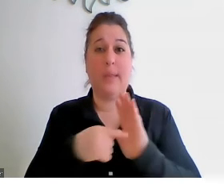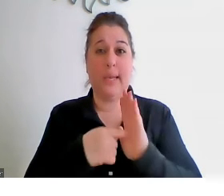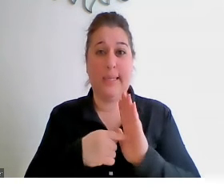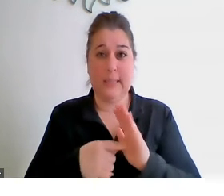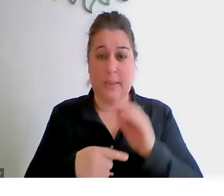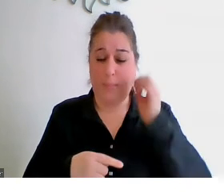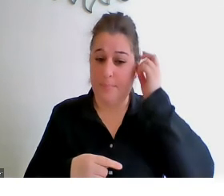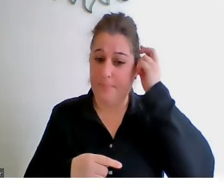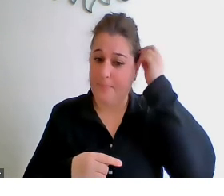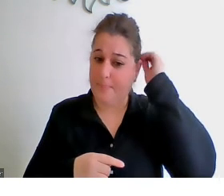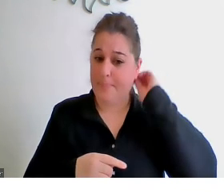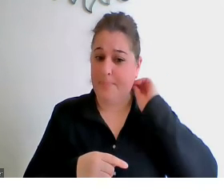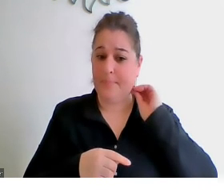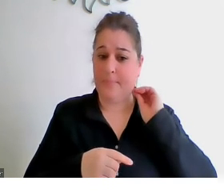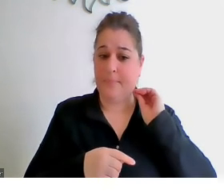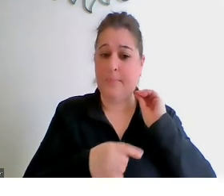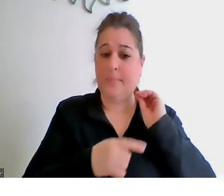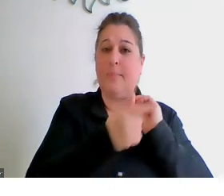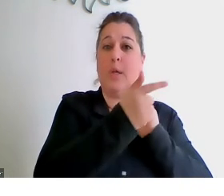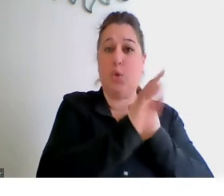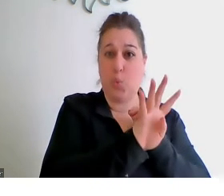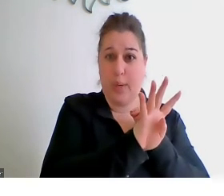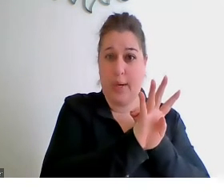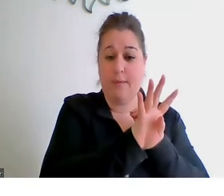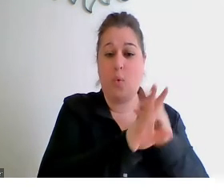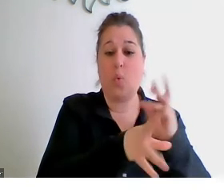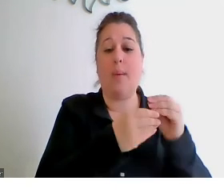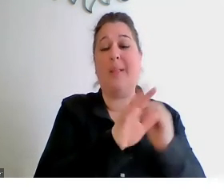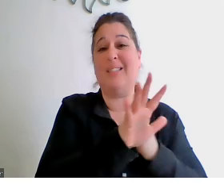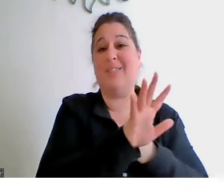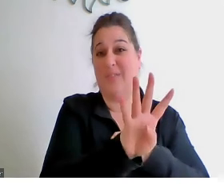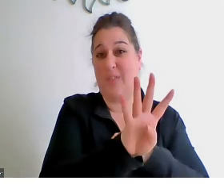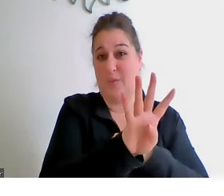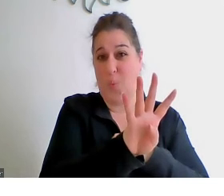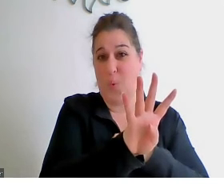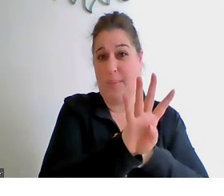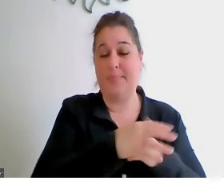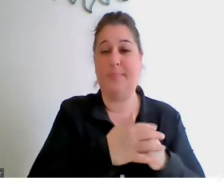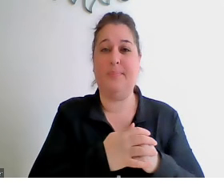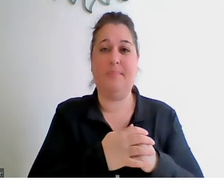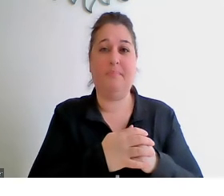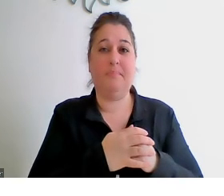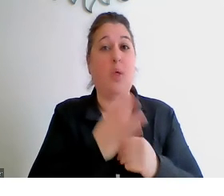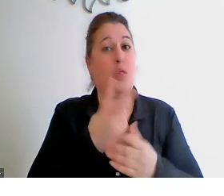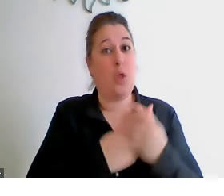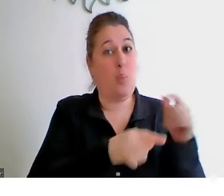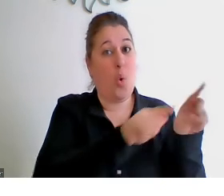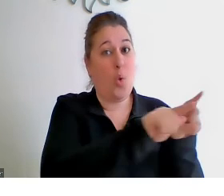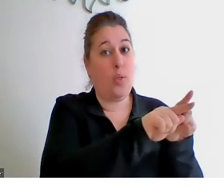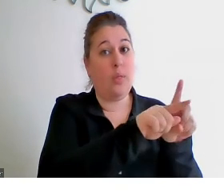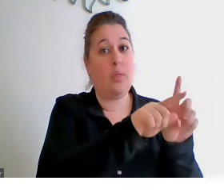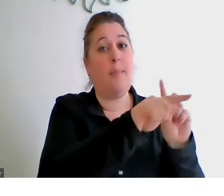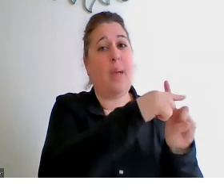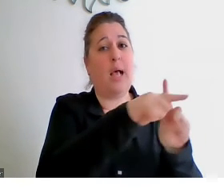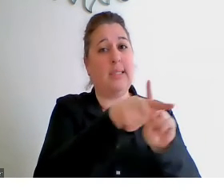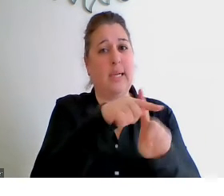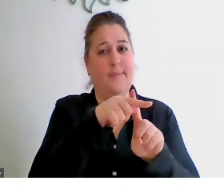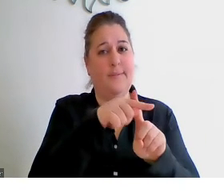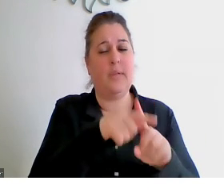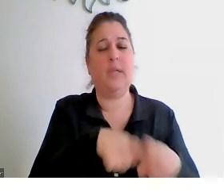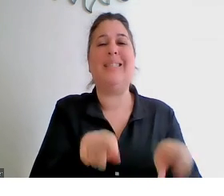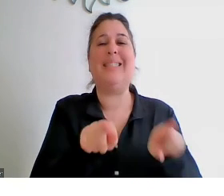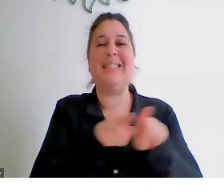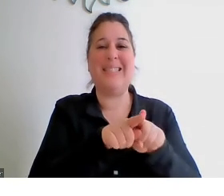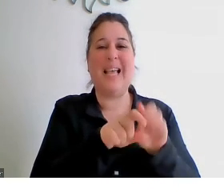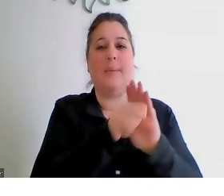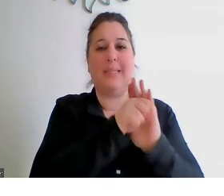Next example. Okay, 24 plus 54. It still applies. Same sign, add, and keep.